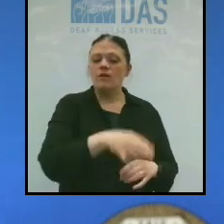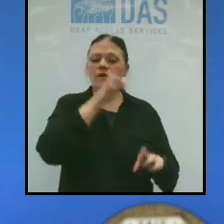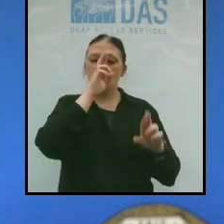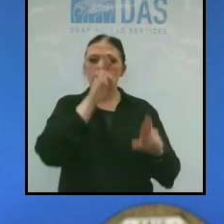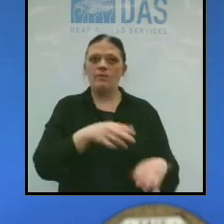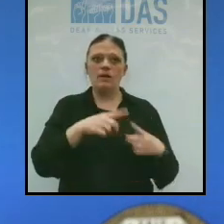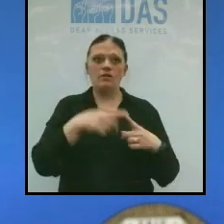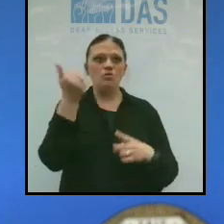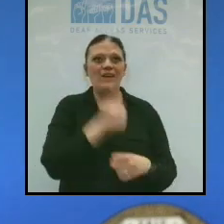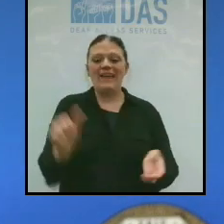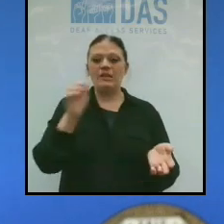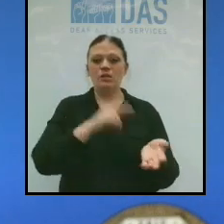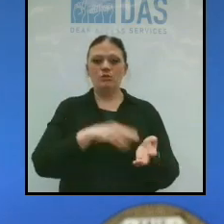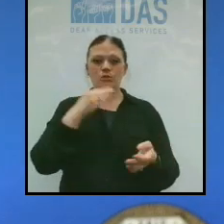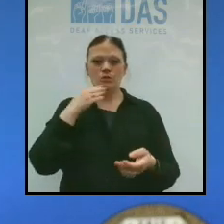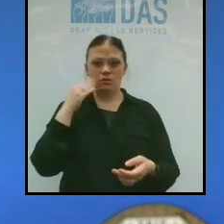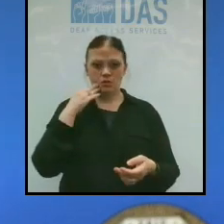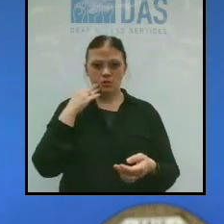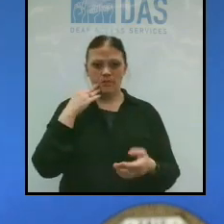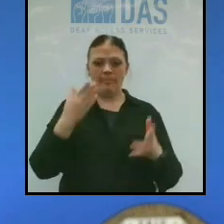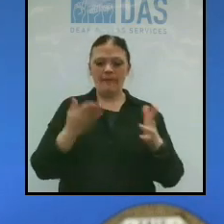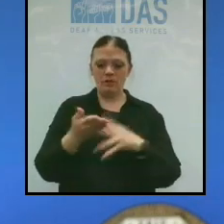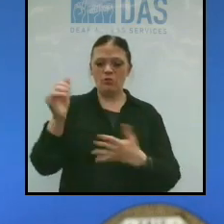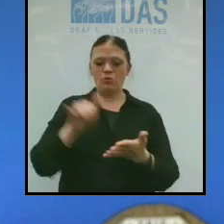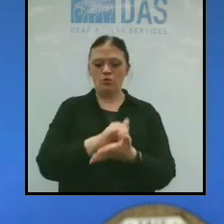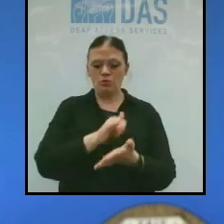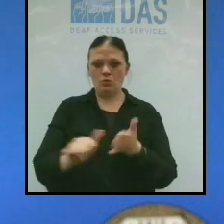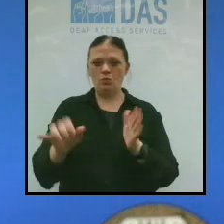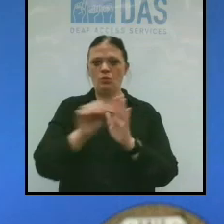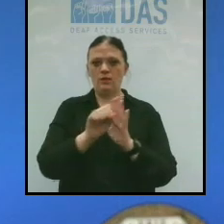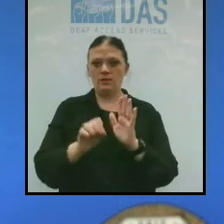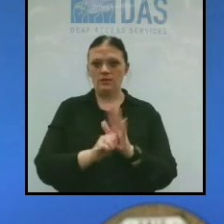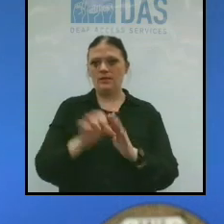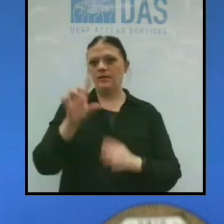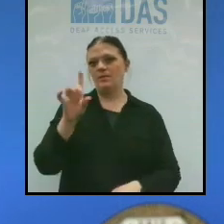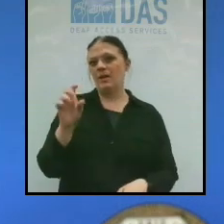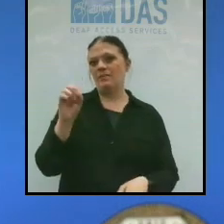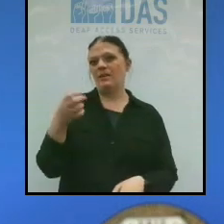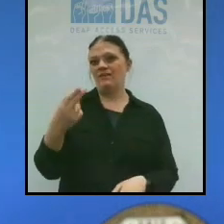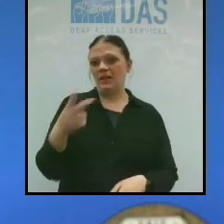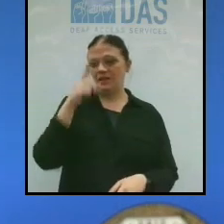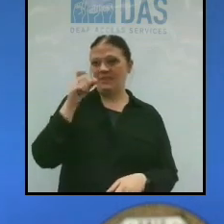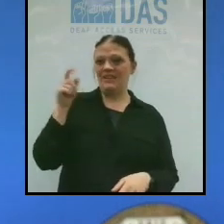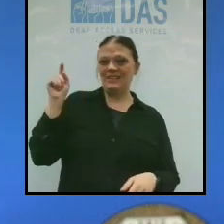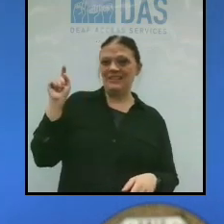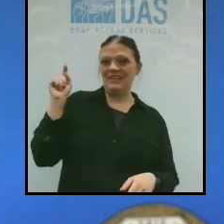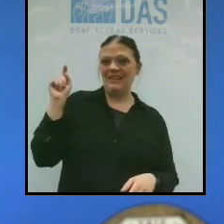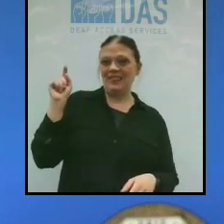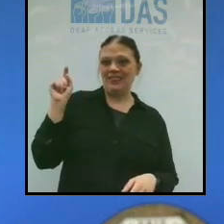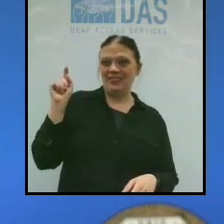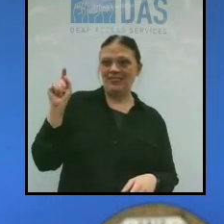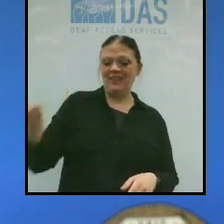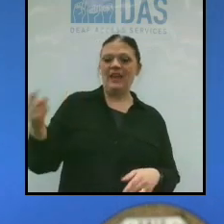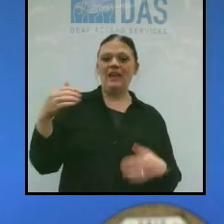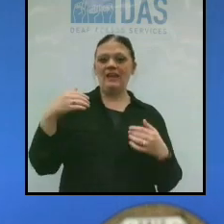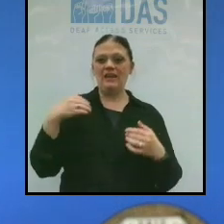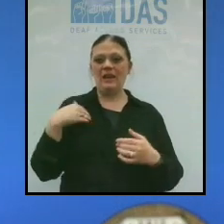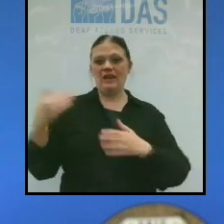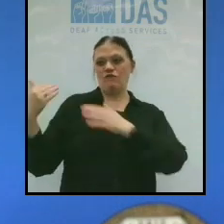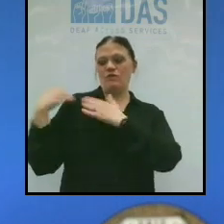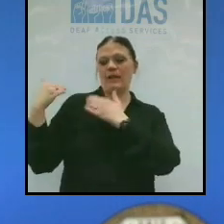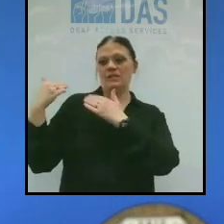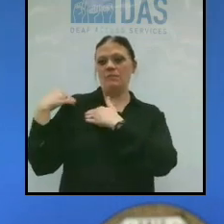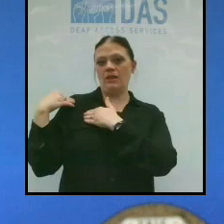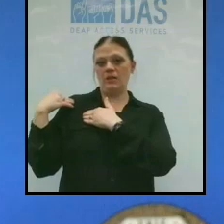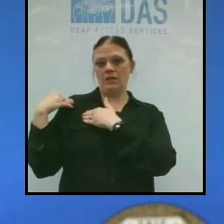to any nursing home outbreak is done by the New York State Department of Health, because they are the ones that have primary responsibility